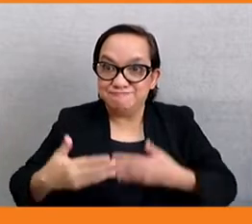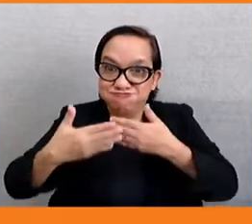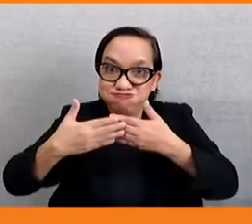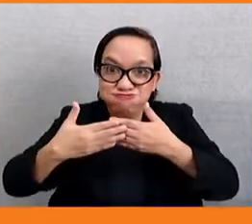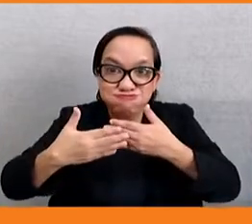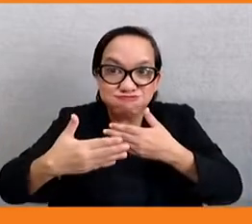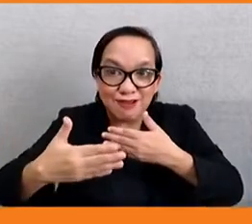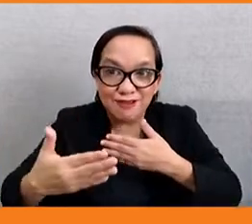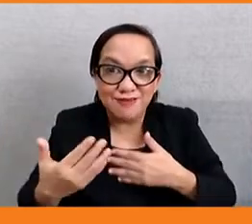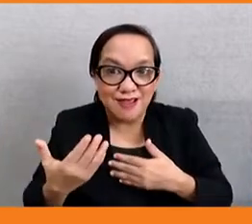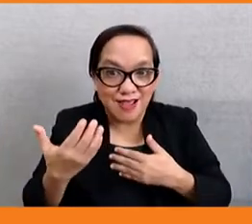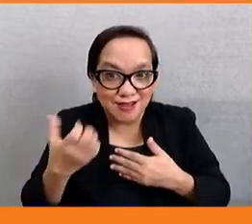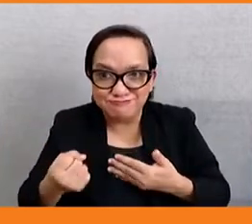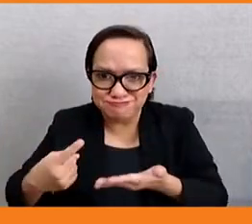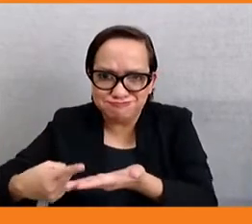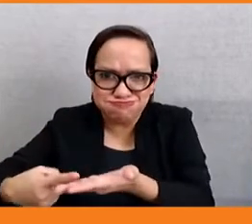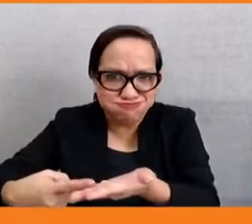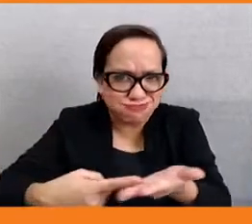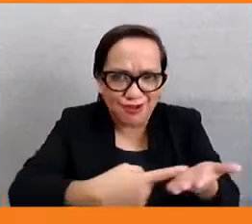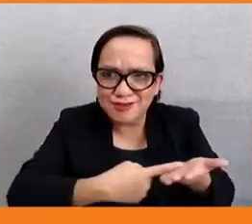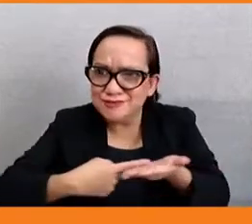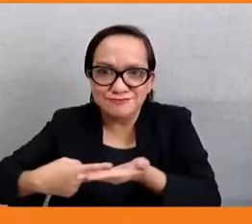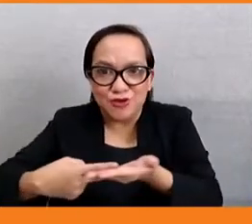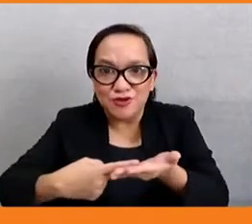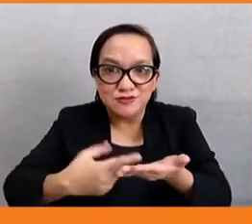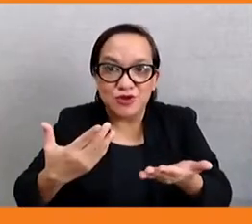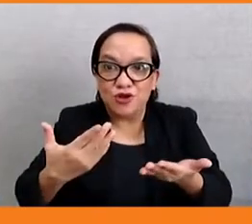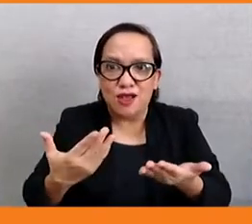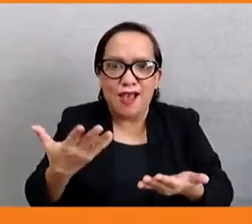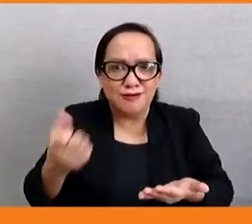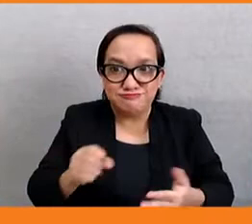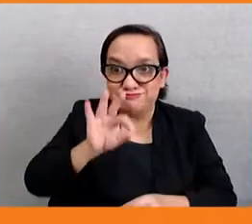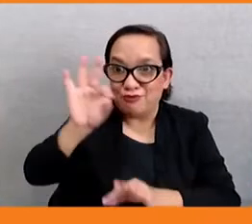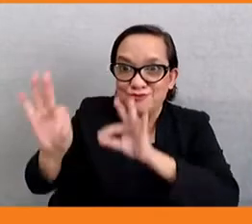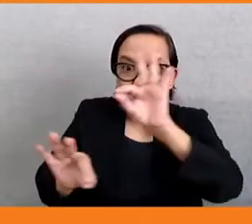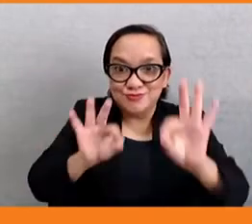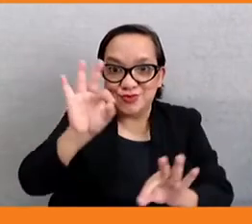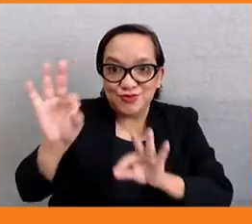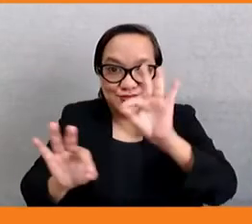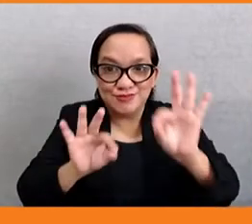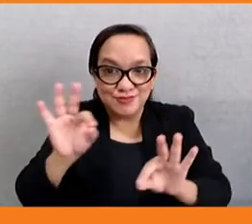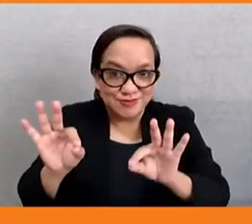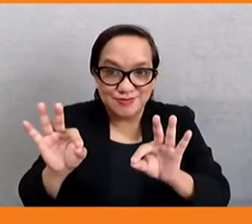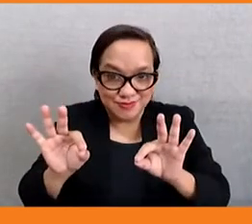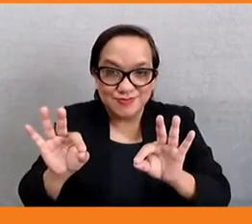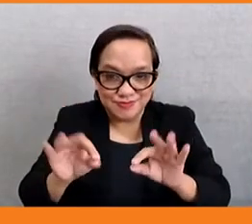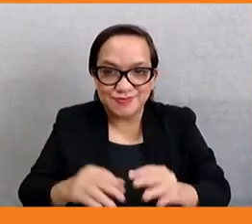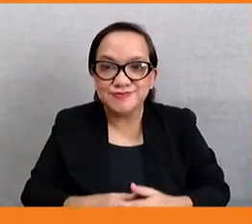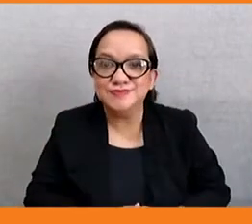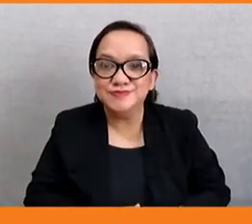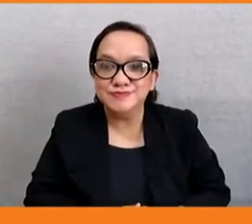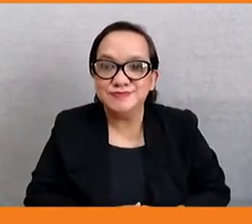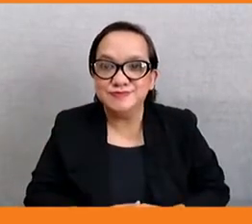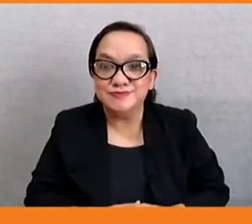from the survey we've sent out ahead of the annual meeting, followed by conversations between President Masa and 4 civil society